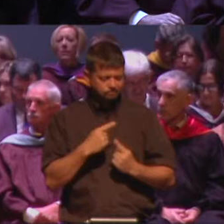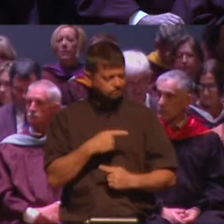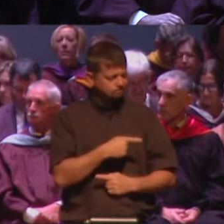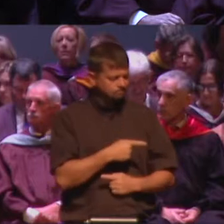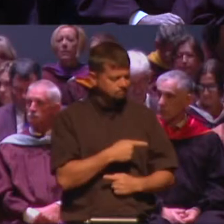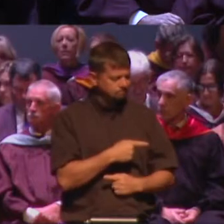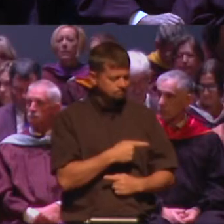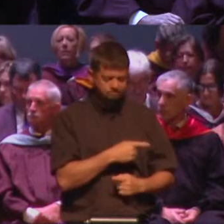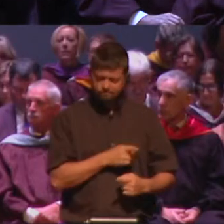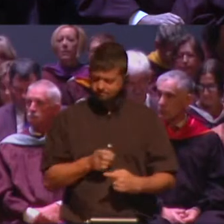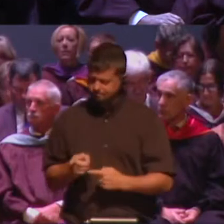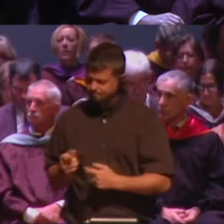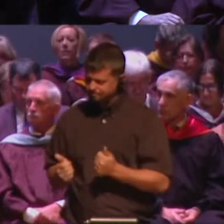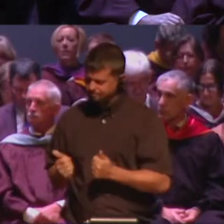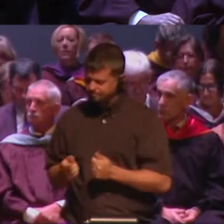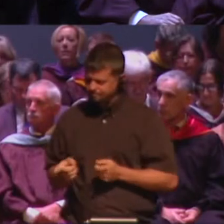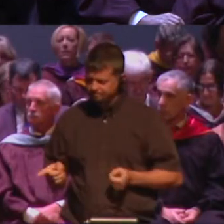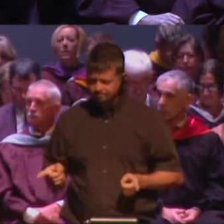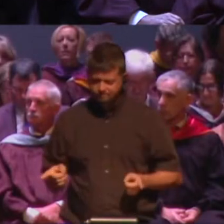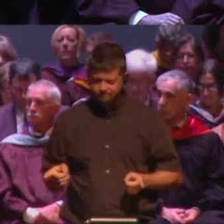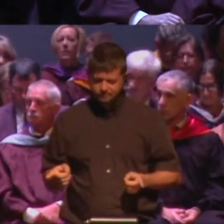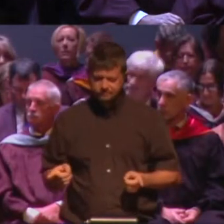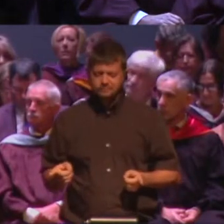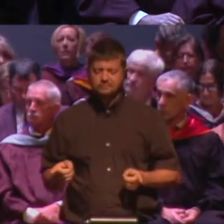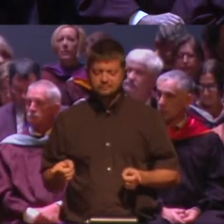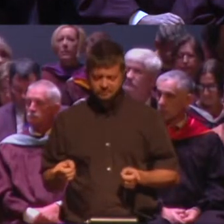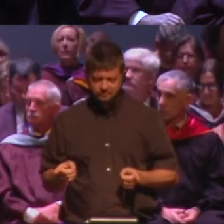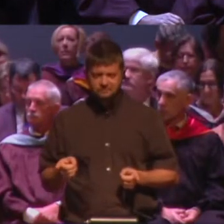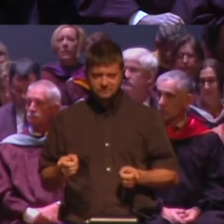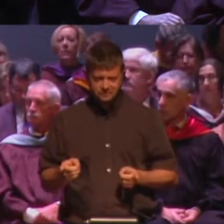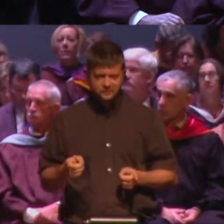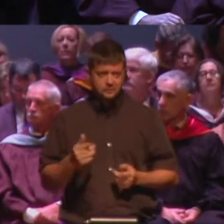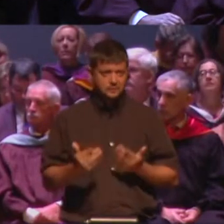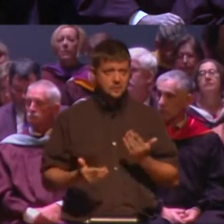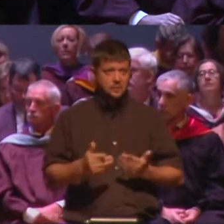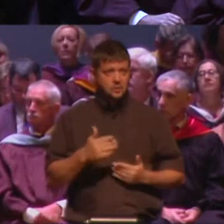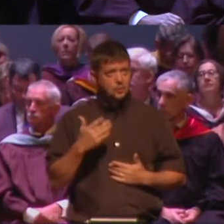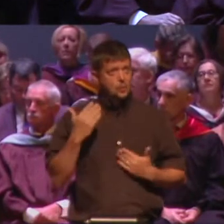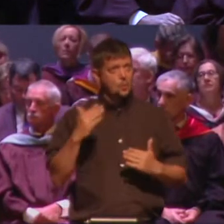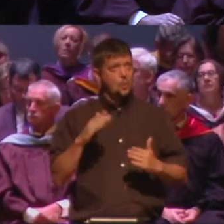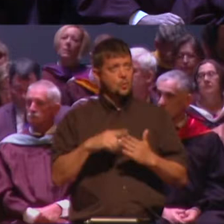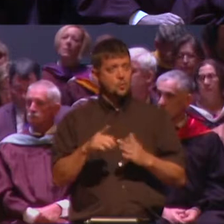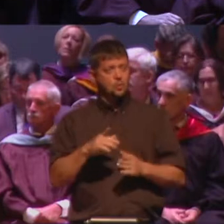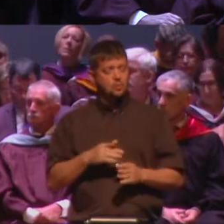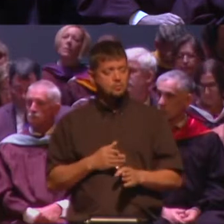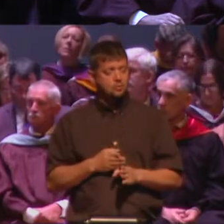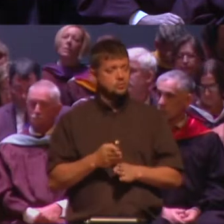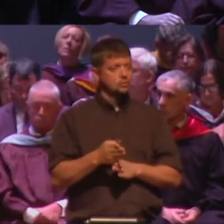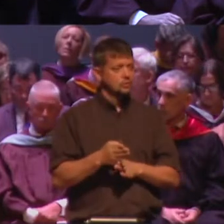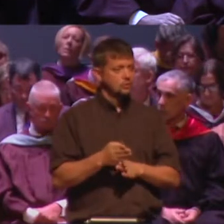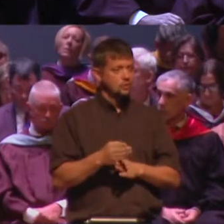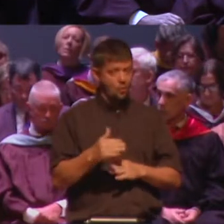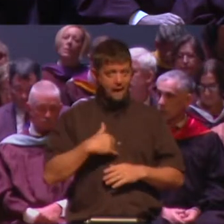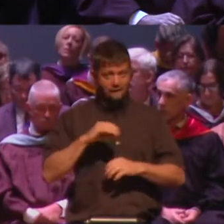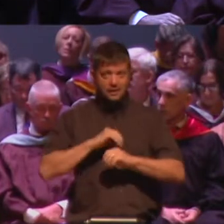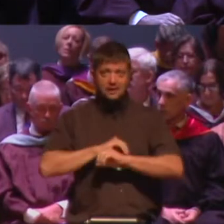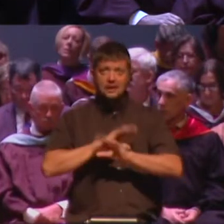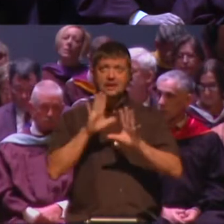there. Many times it's just as comforting to know what you don't want to pursue as it is having a clear